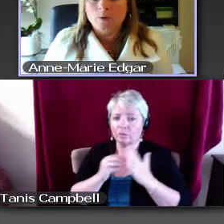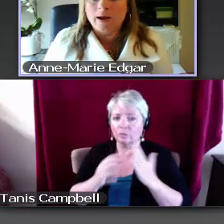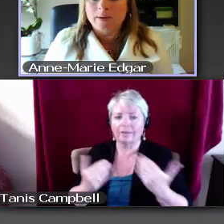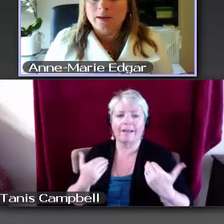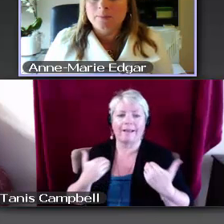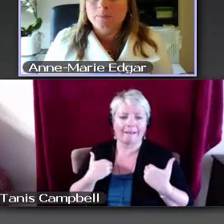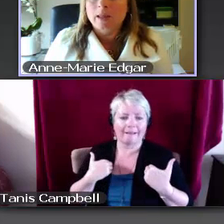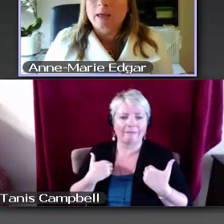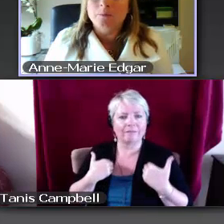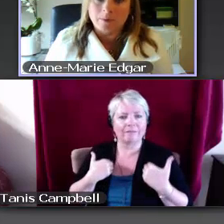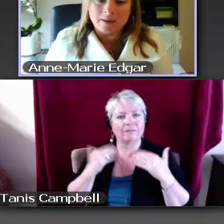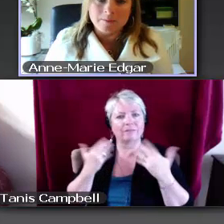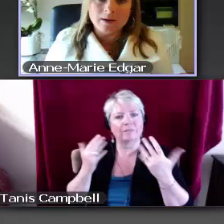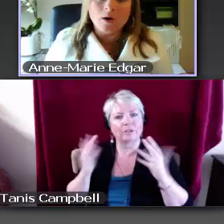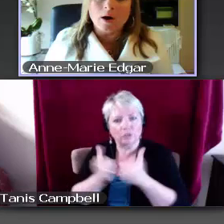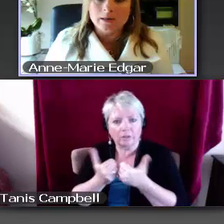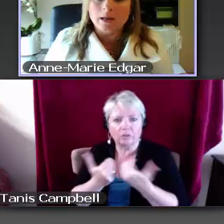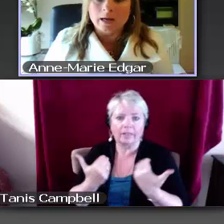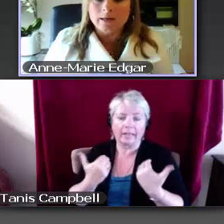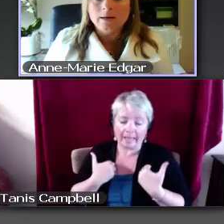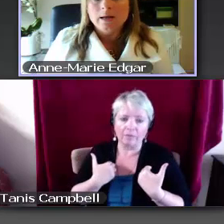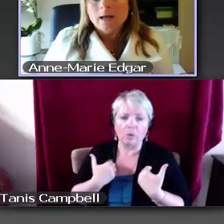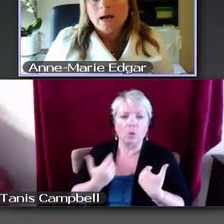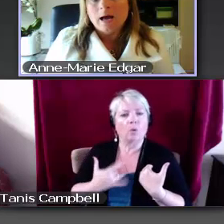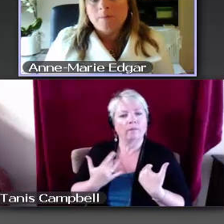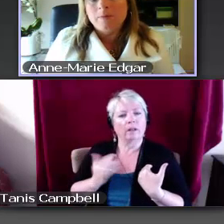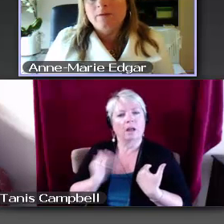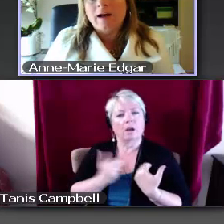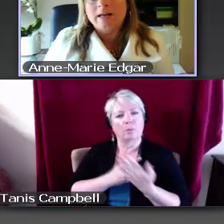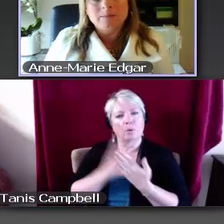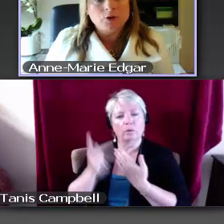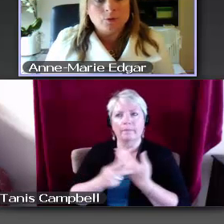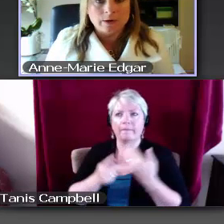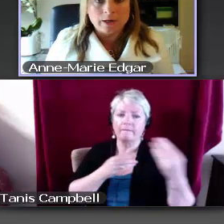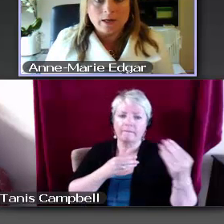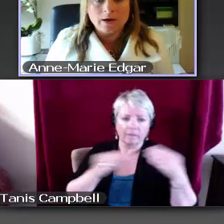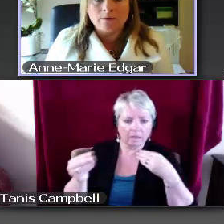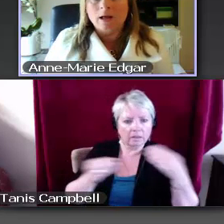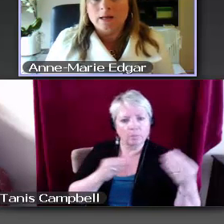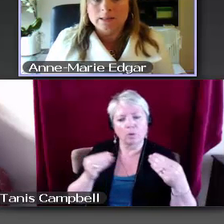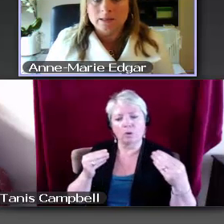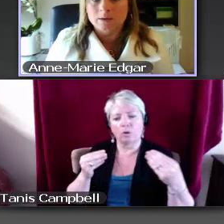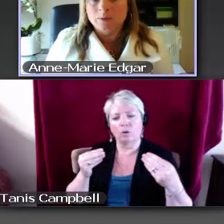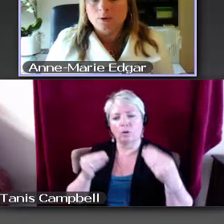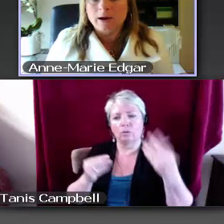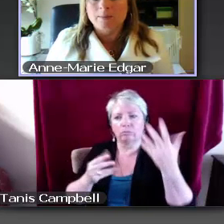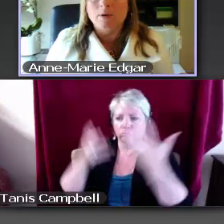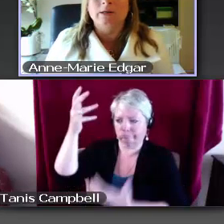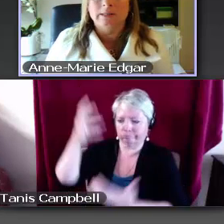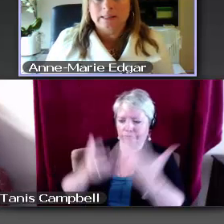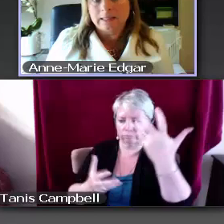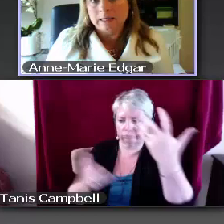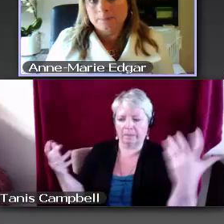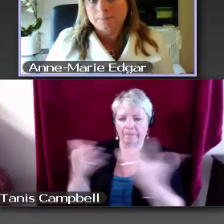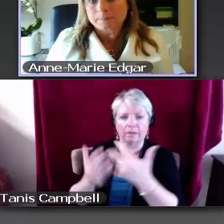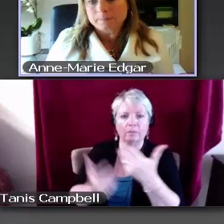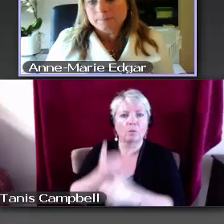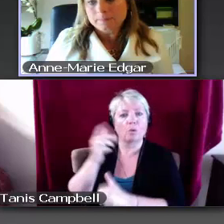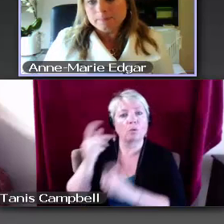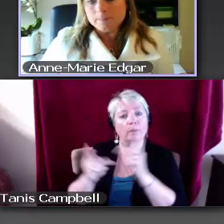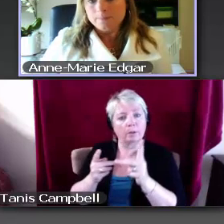supportive programming and it being online, the vast majority of clients in our program are